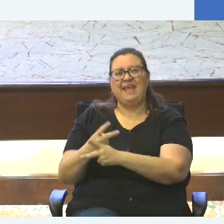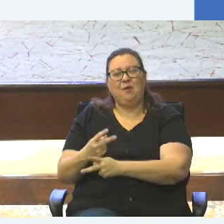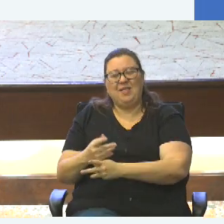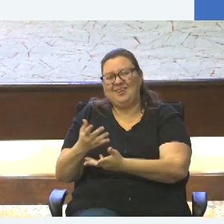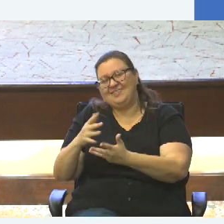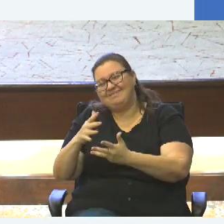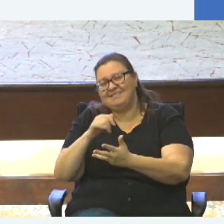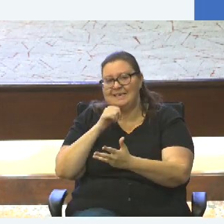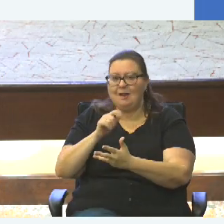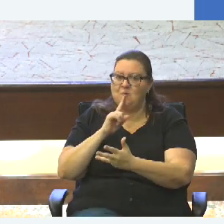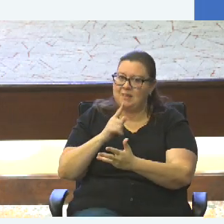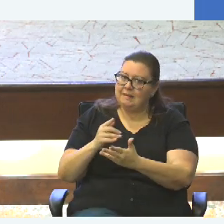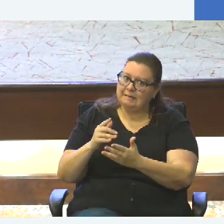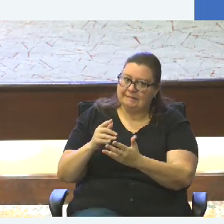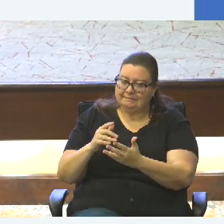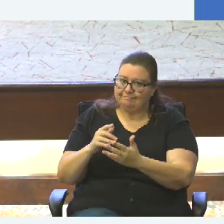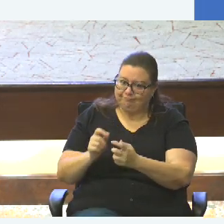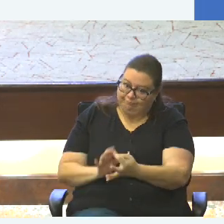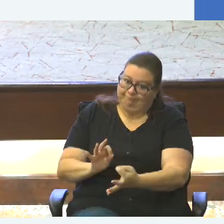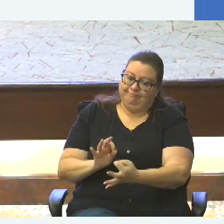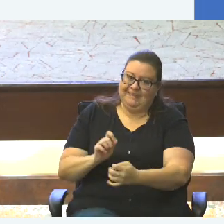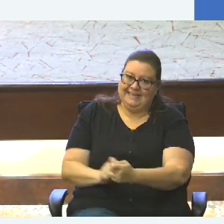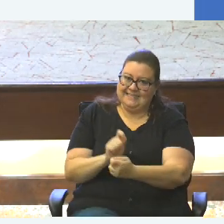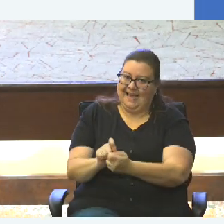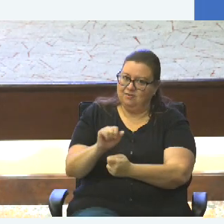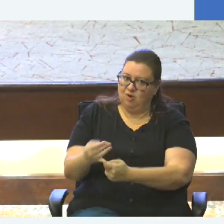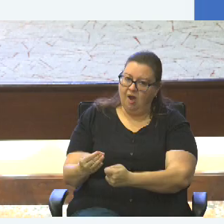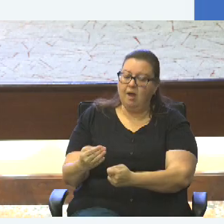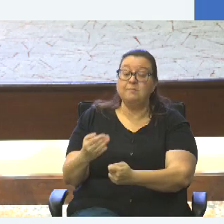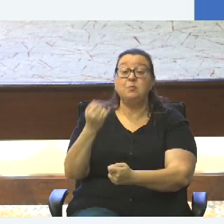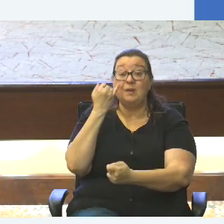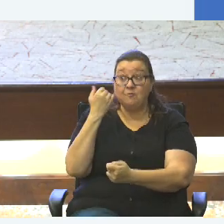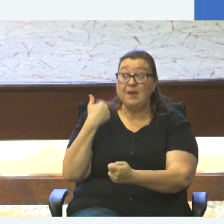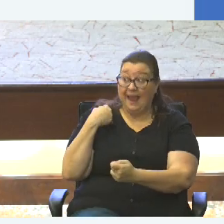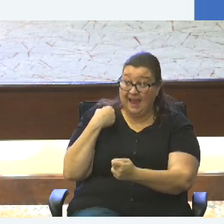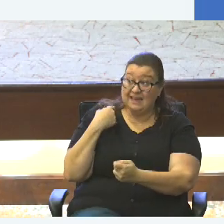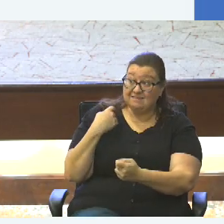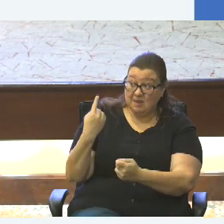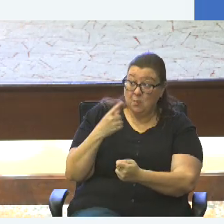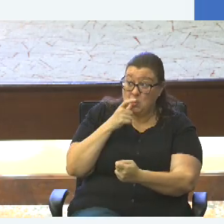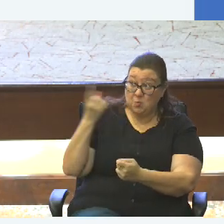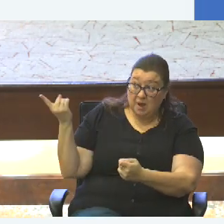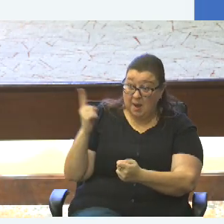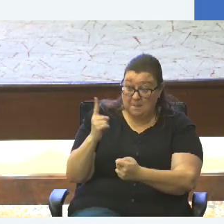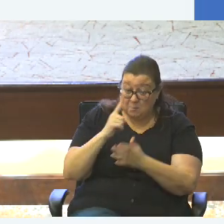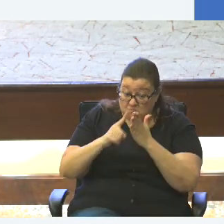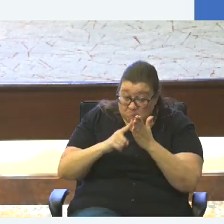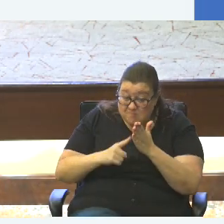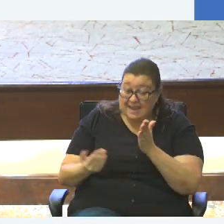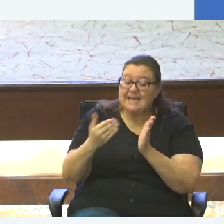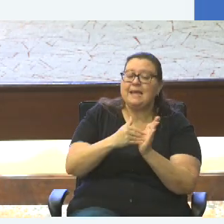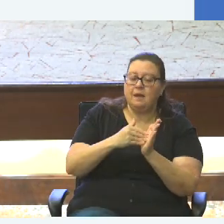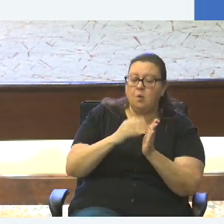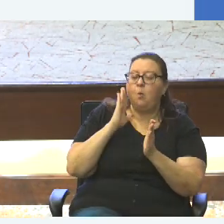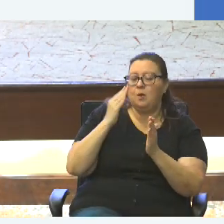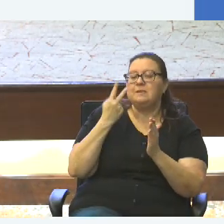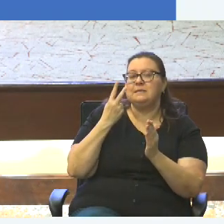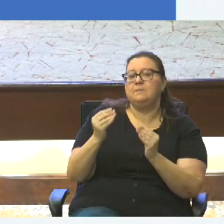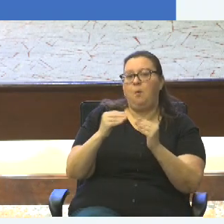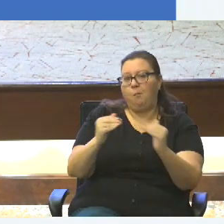higher than that. But that will probably have to wait until the TxDOT updates that report again.